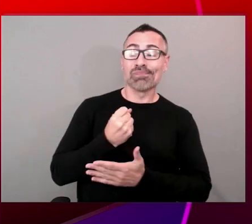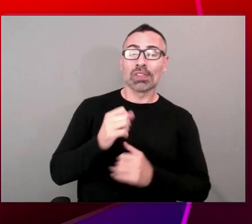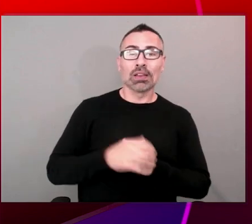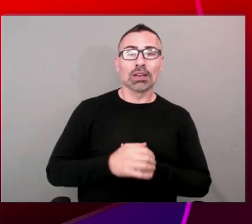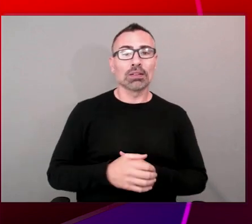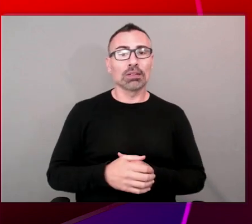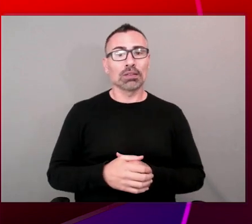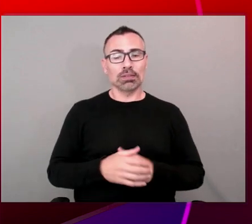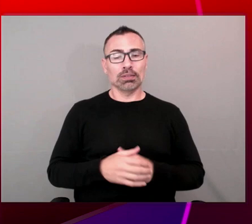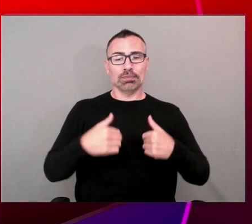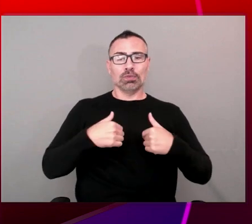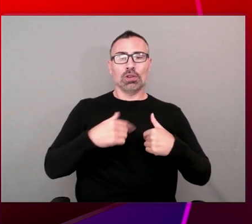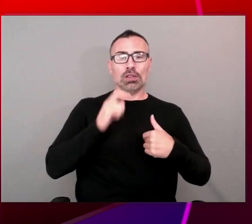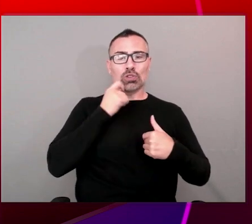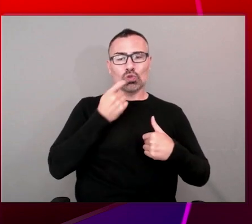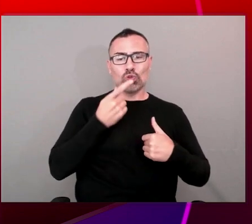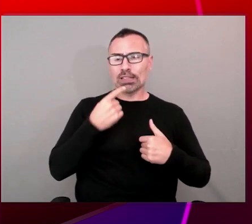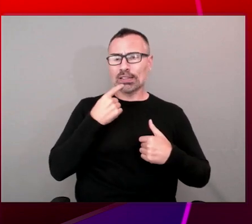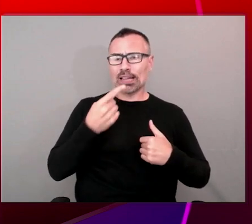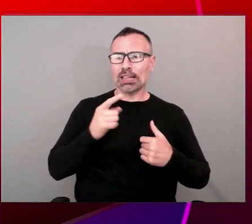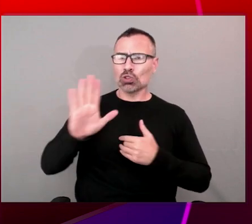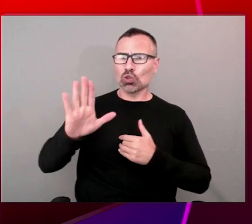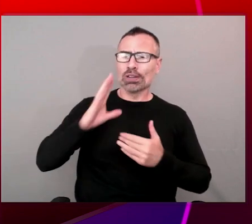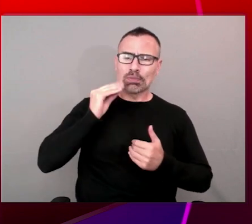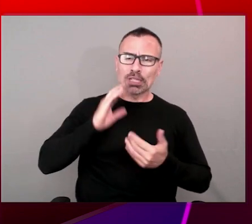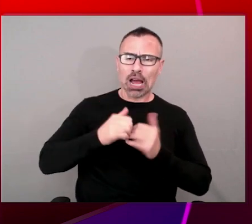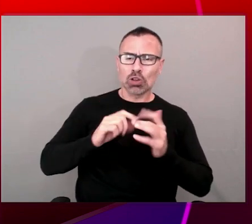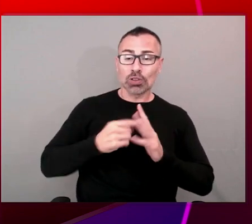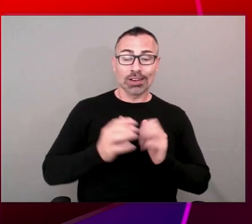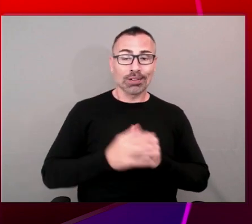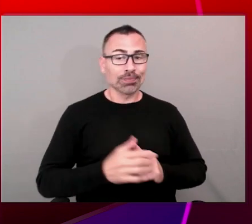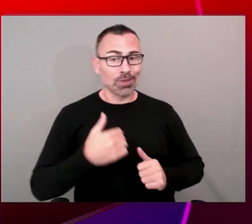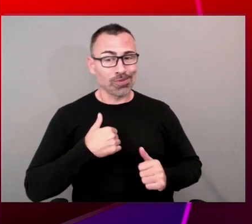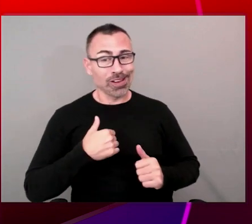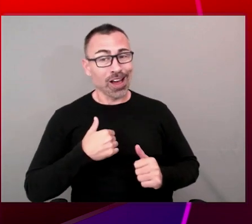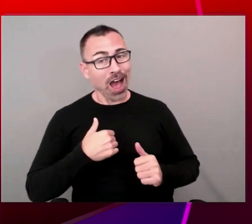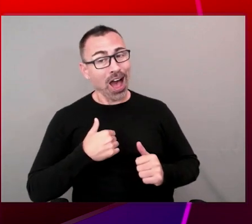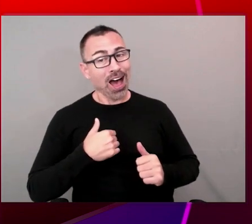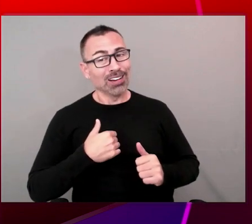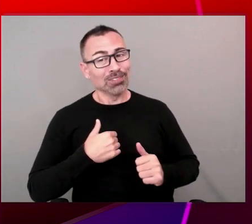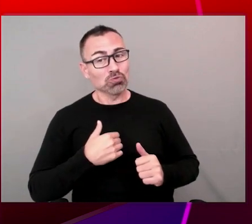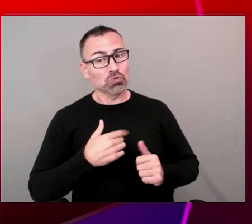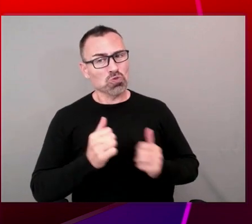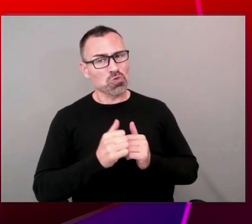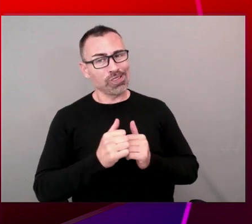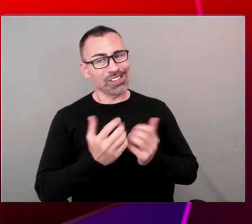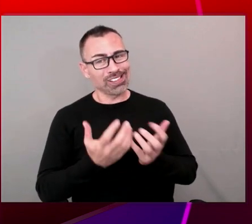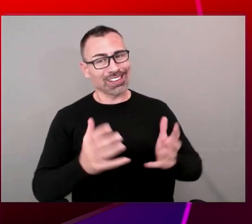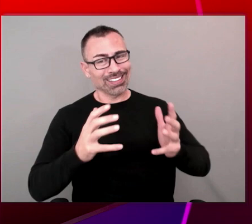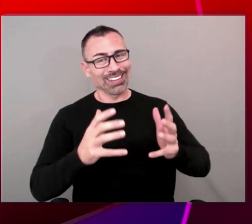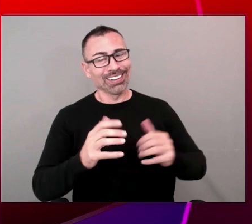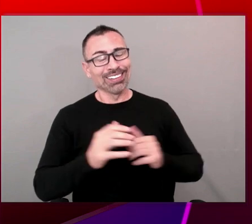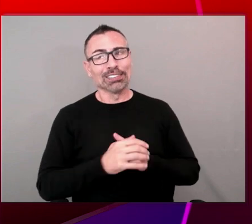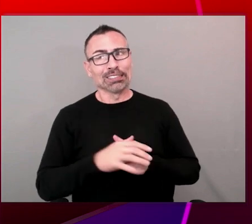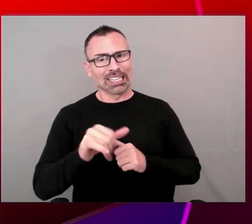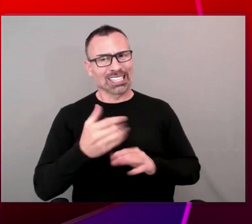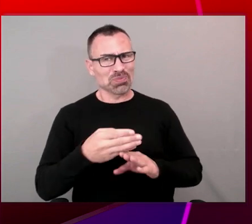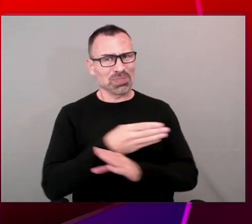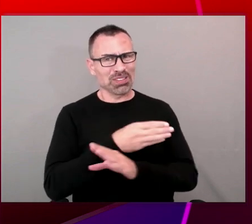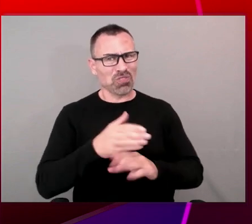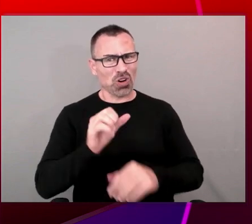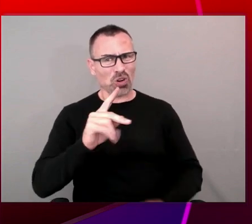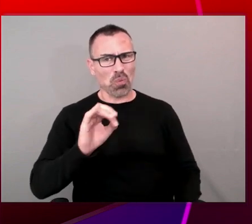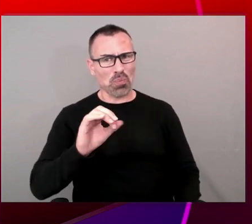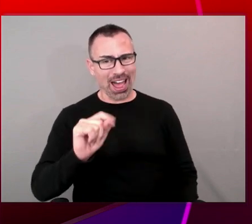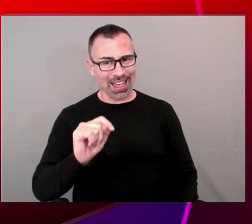your journey and how you got started? With containers on AWS, absolutely. Predates Copilot, which is why I think it's such